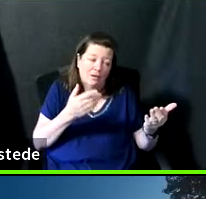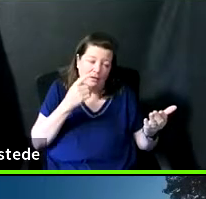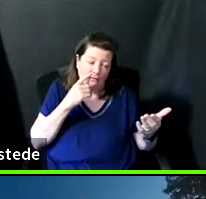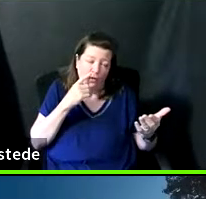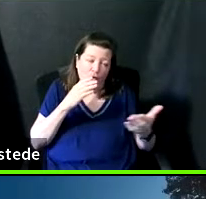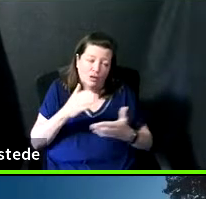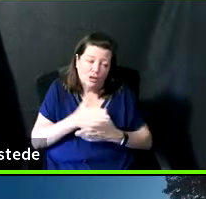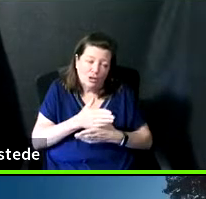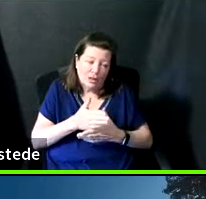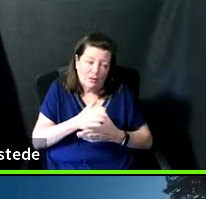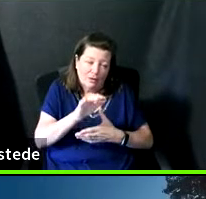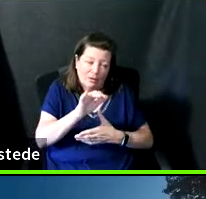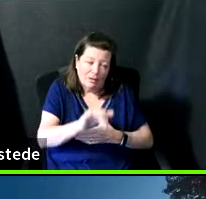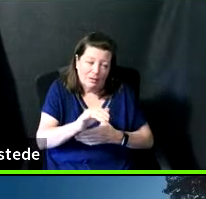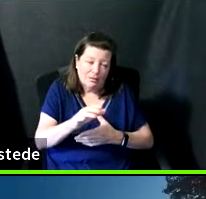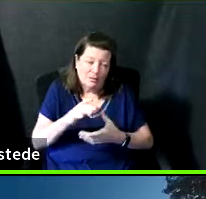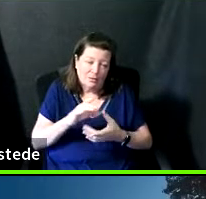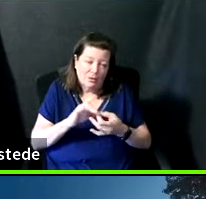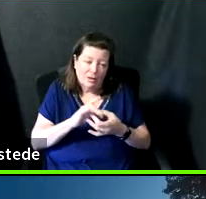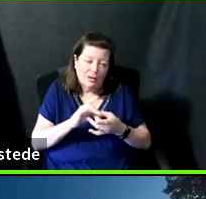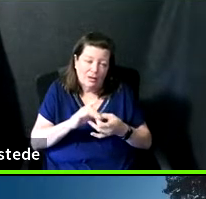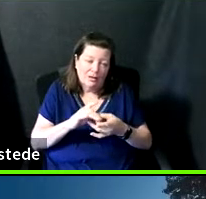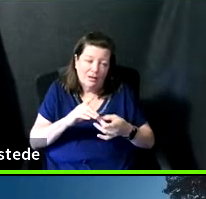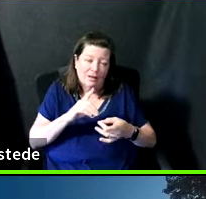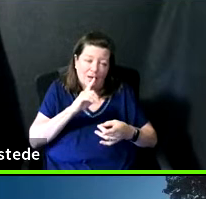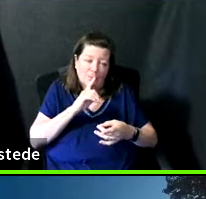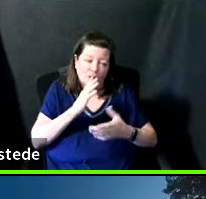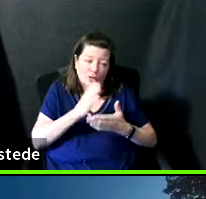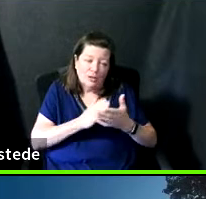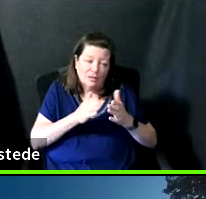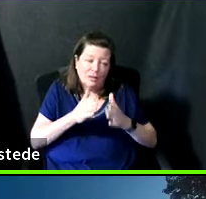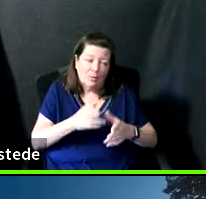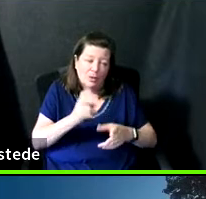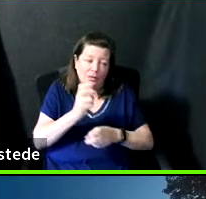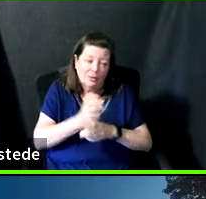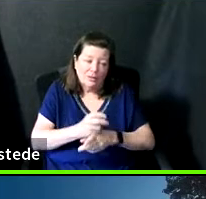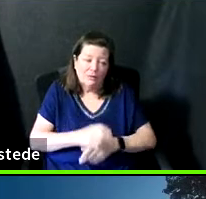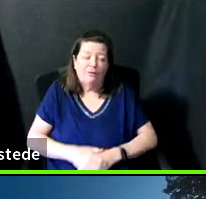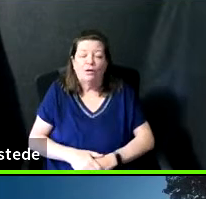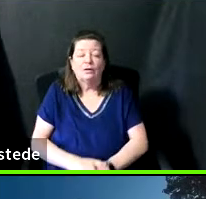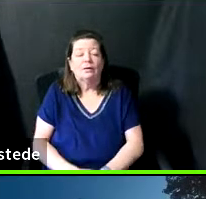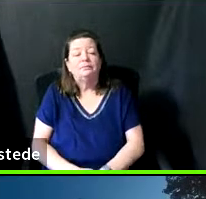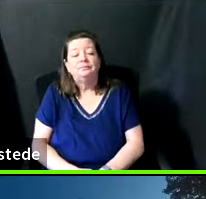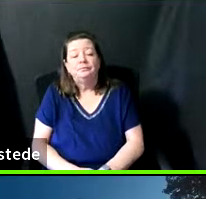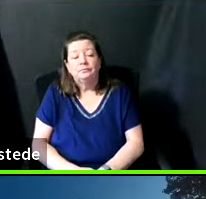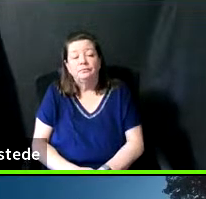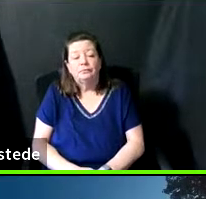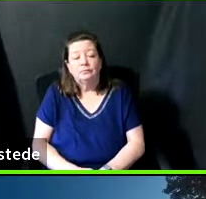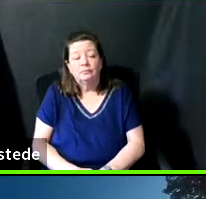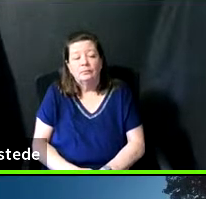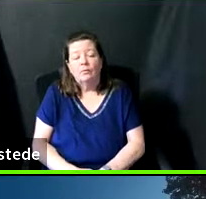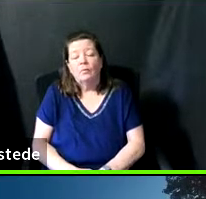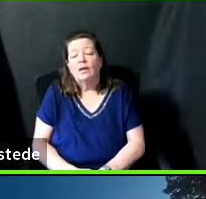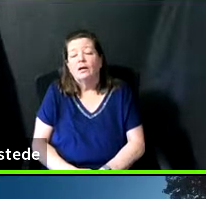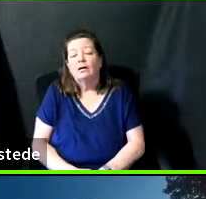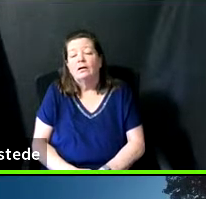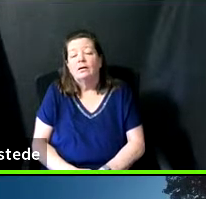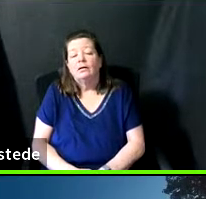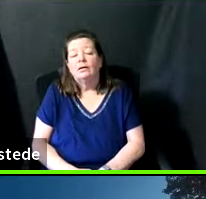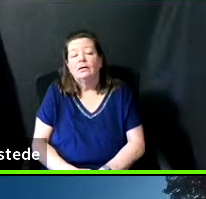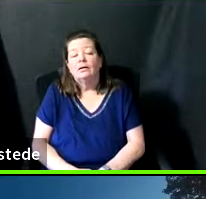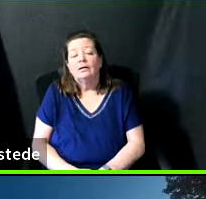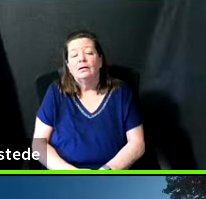I'm sure it was in some ways difficult. Thank you. I would just say this, that